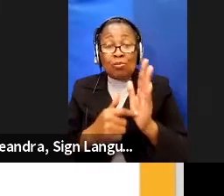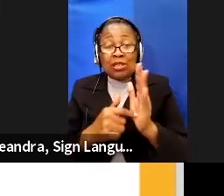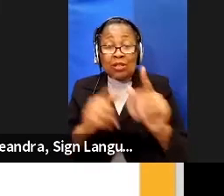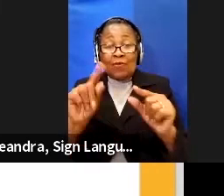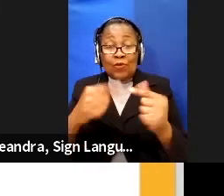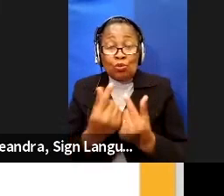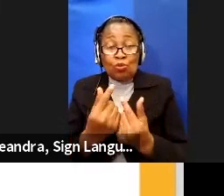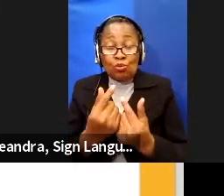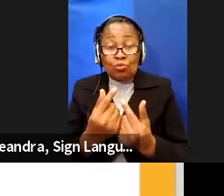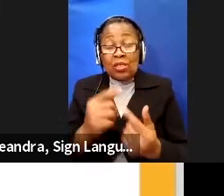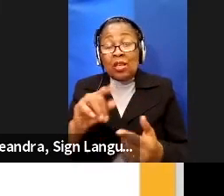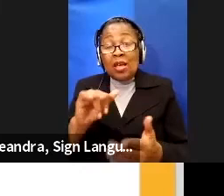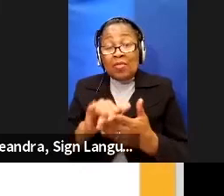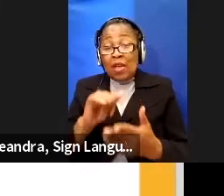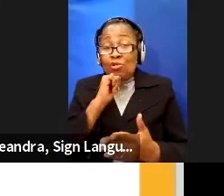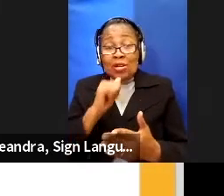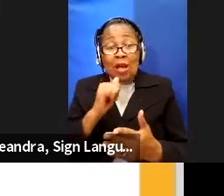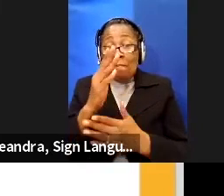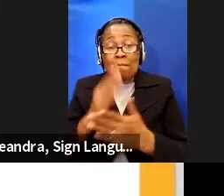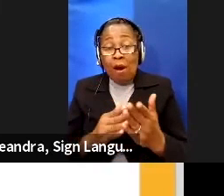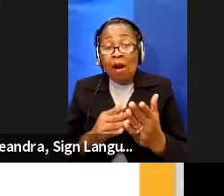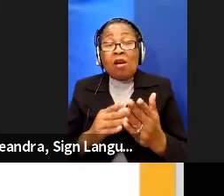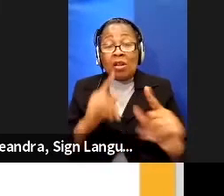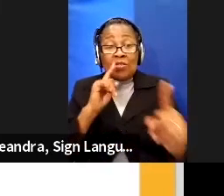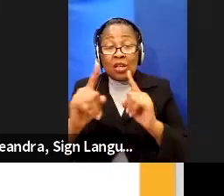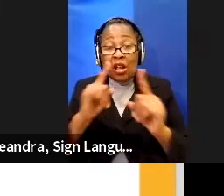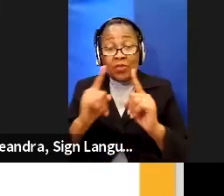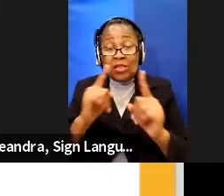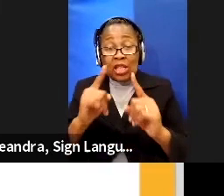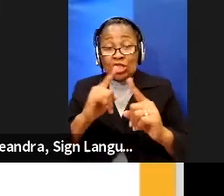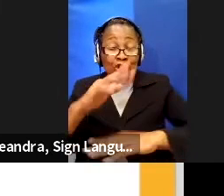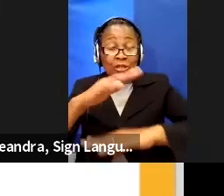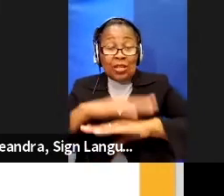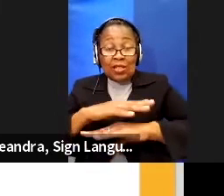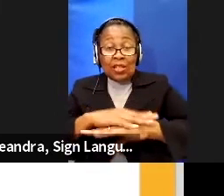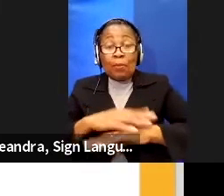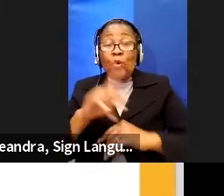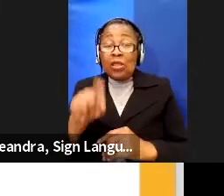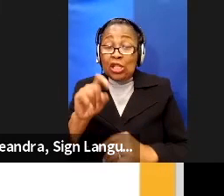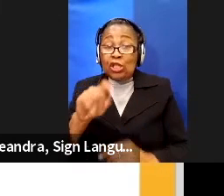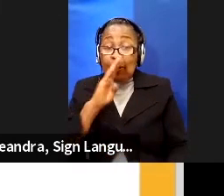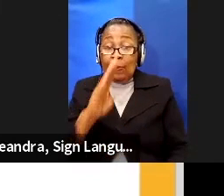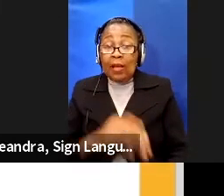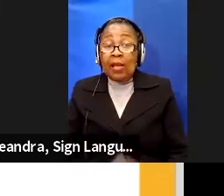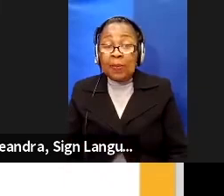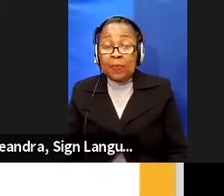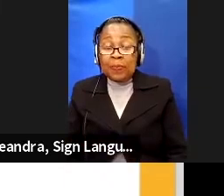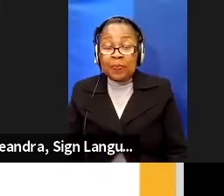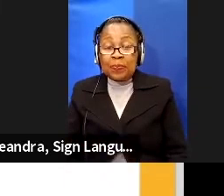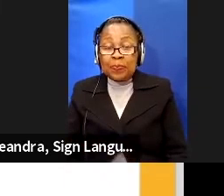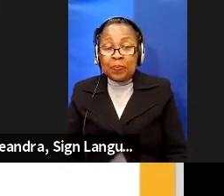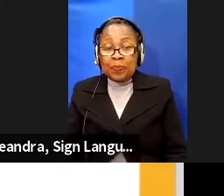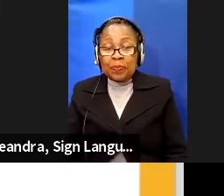that are not part of the conversation at that table when they should be. Next slide.